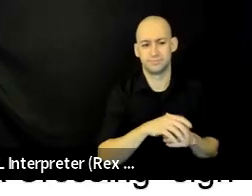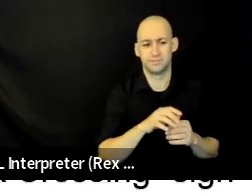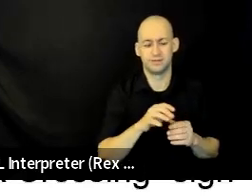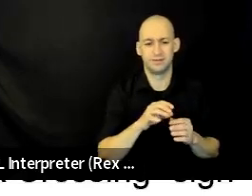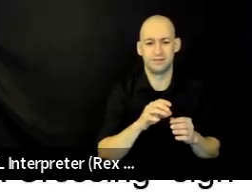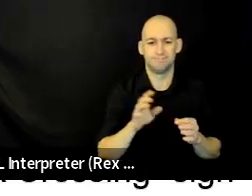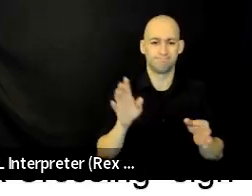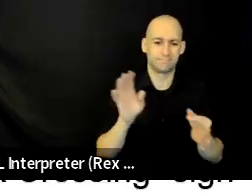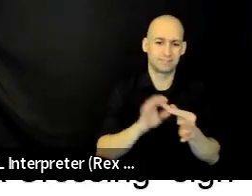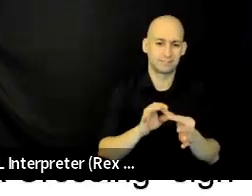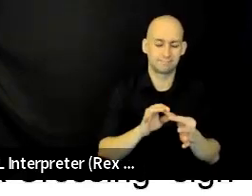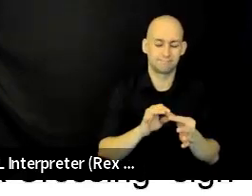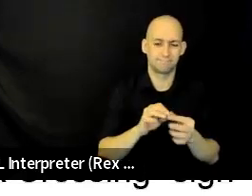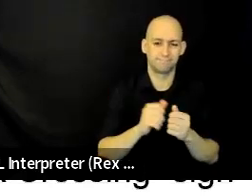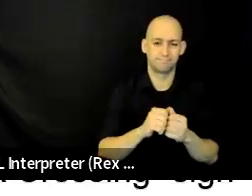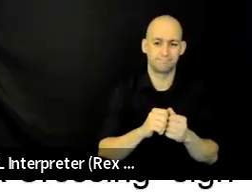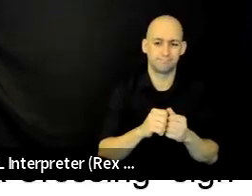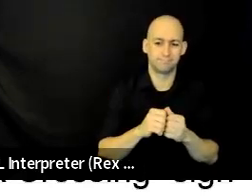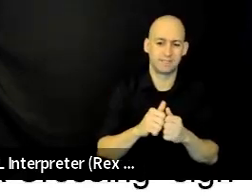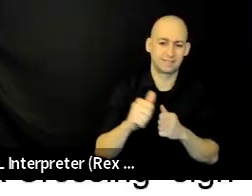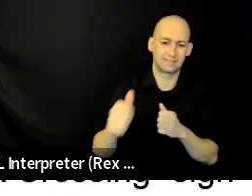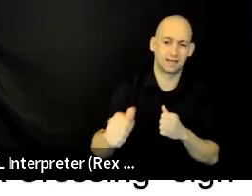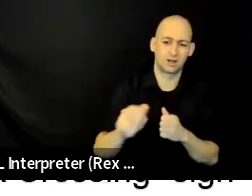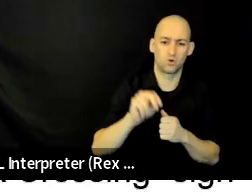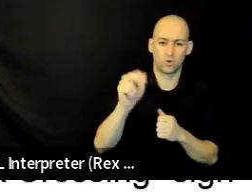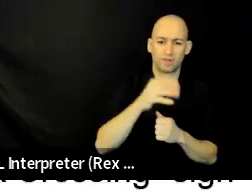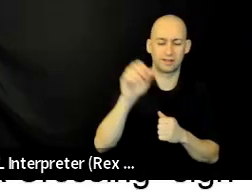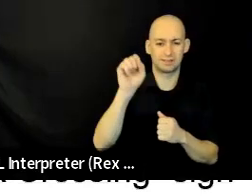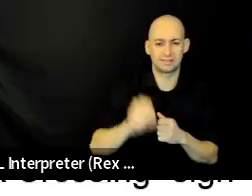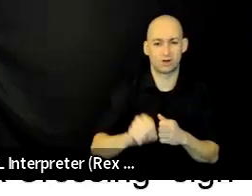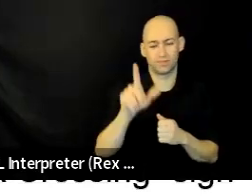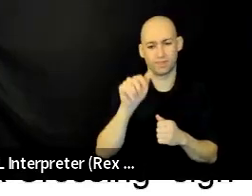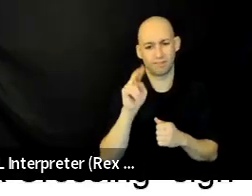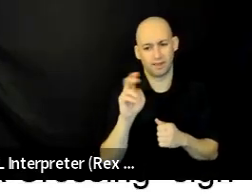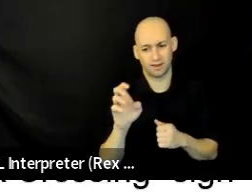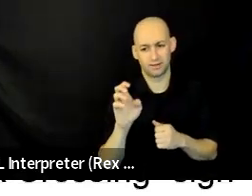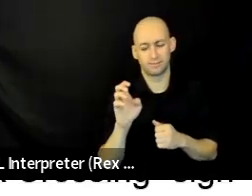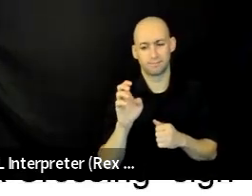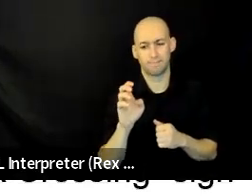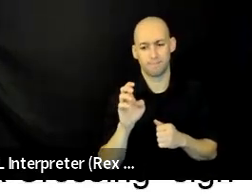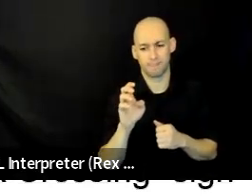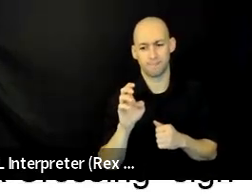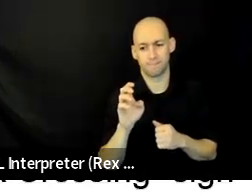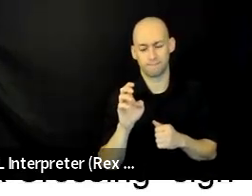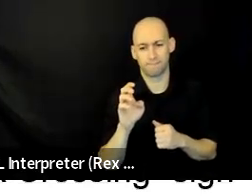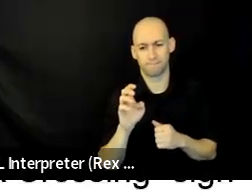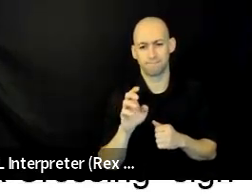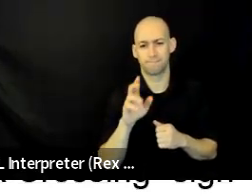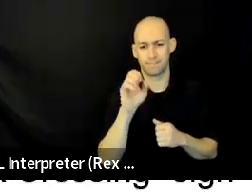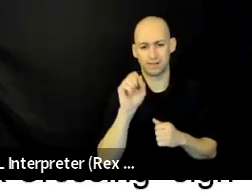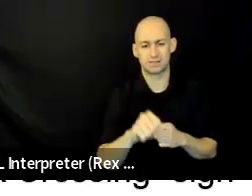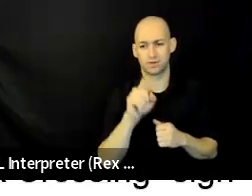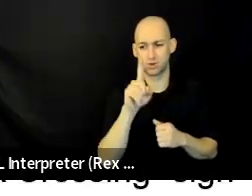and northbound left turn lanes in 2003, installing flashing beacon and truck crossing sign on southbound US 101